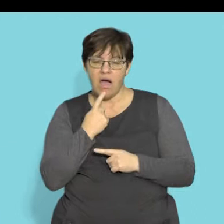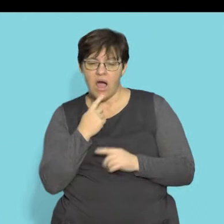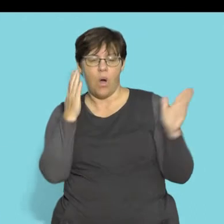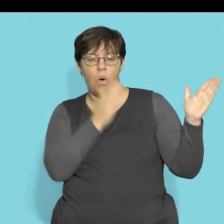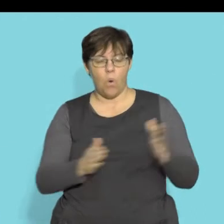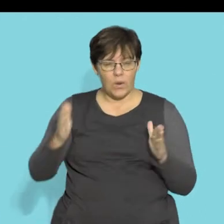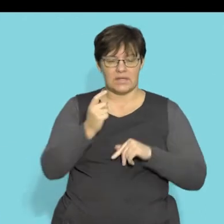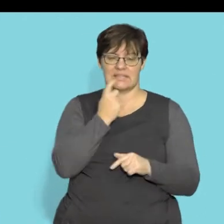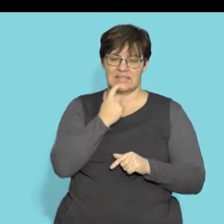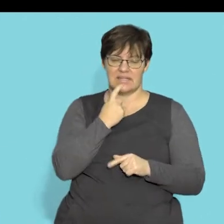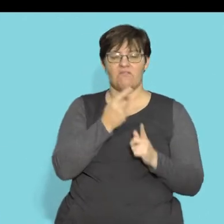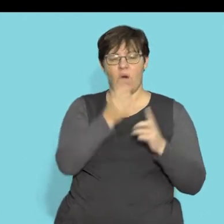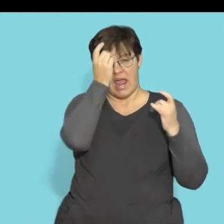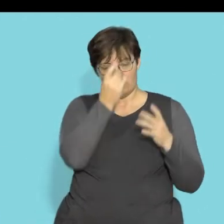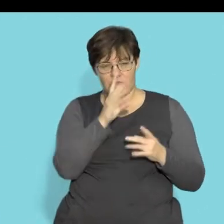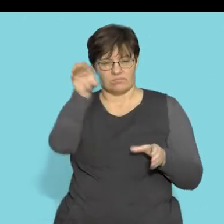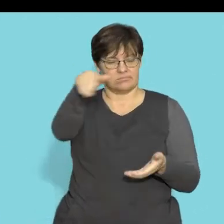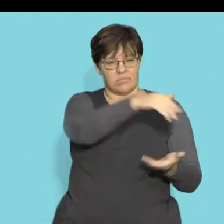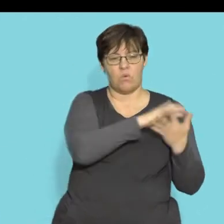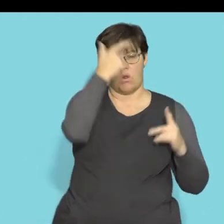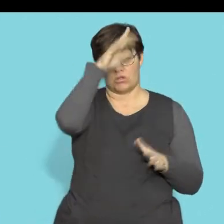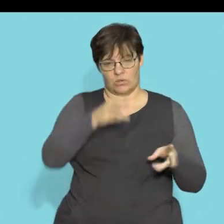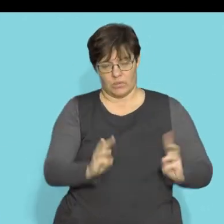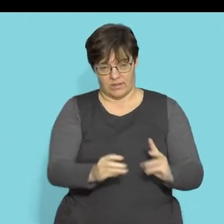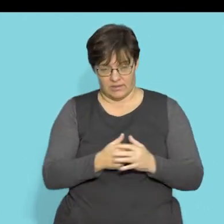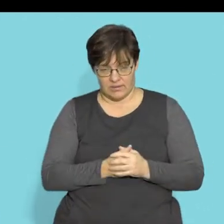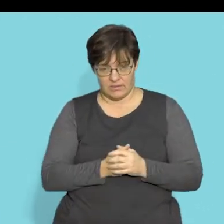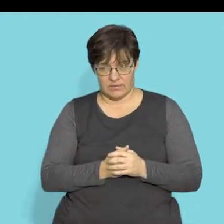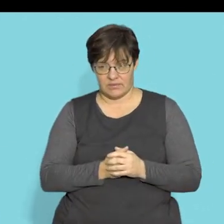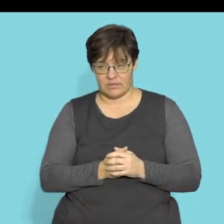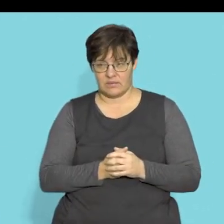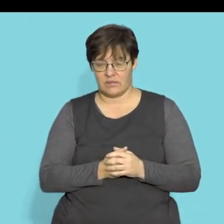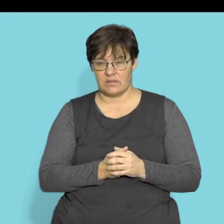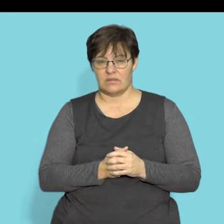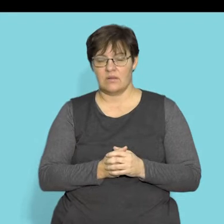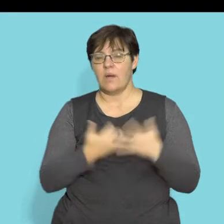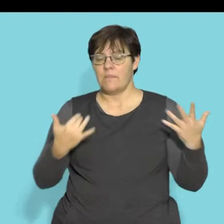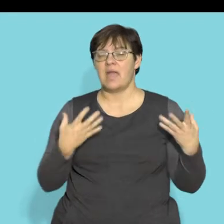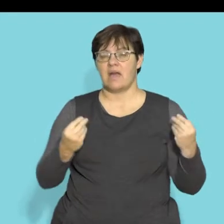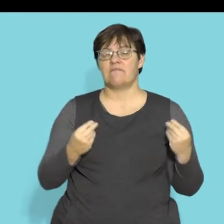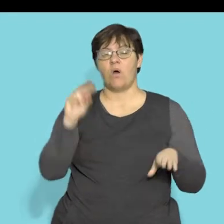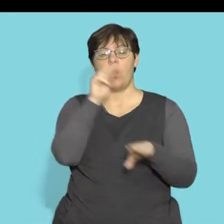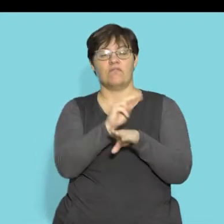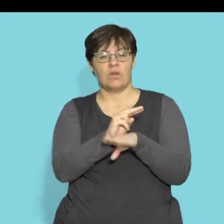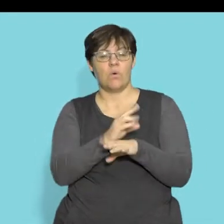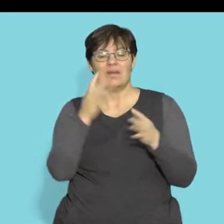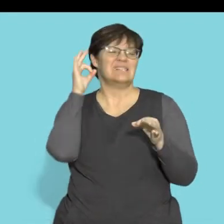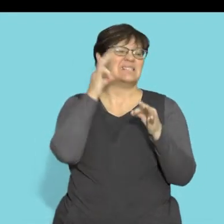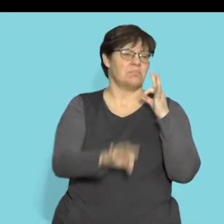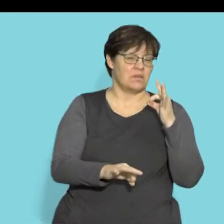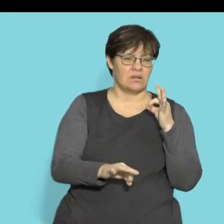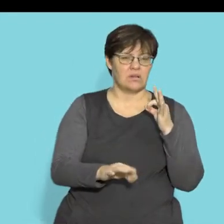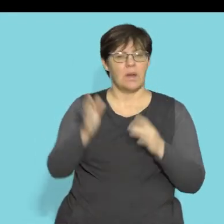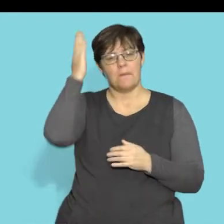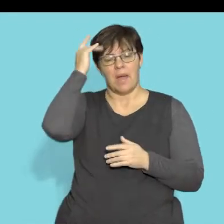to organize all of that information logically. So I've given you an overview of what a